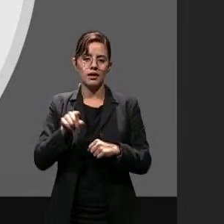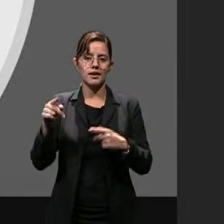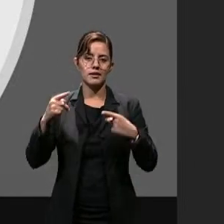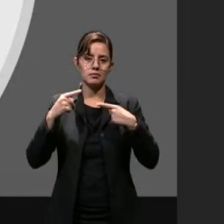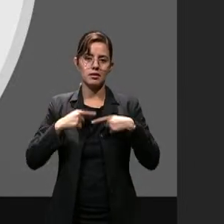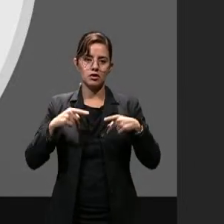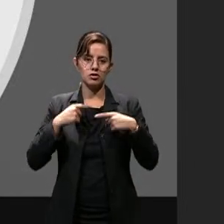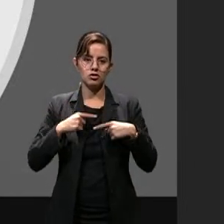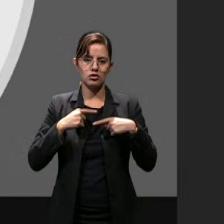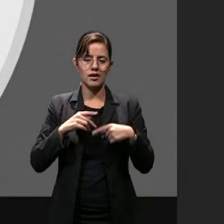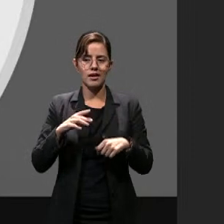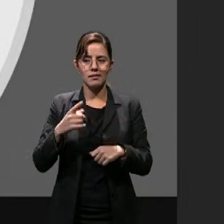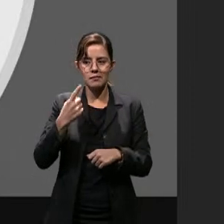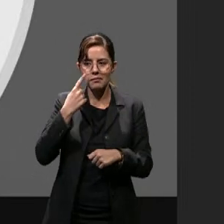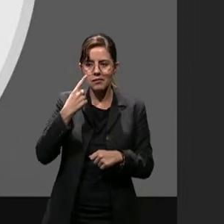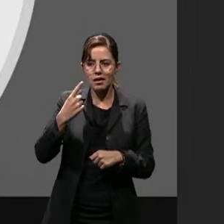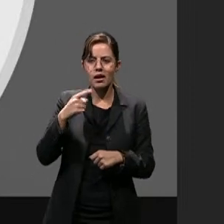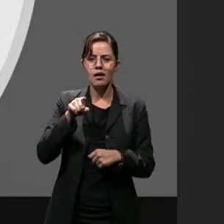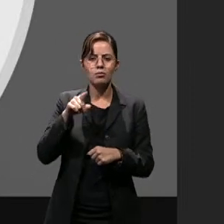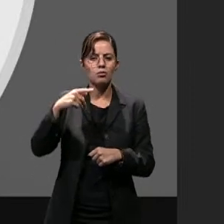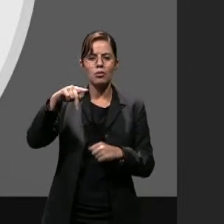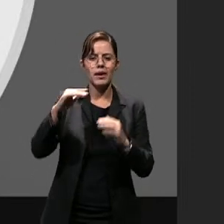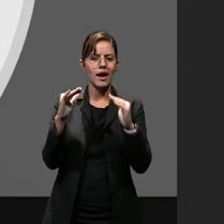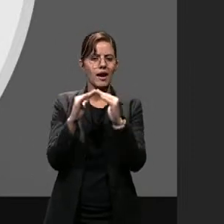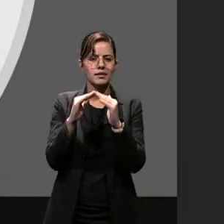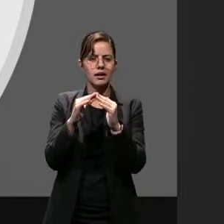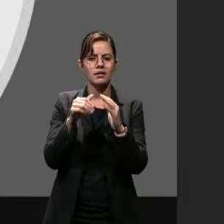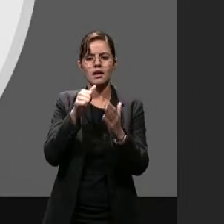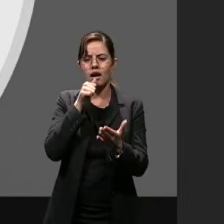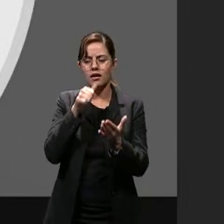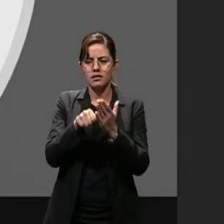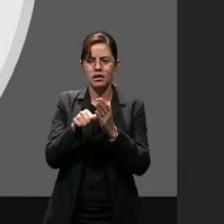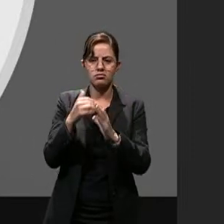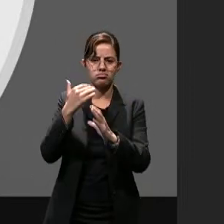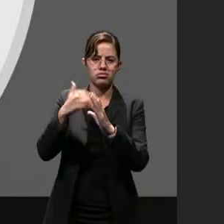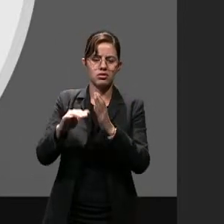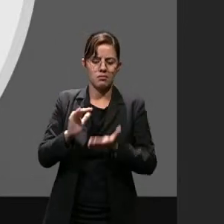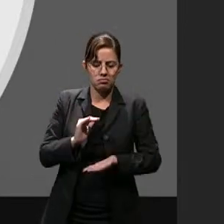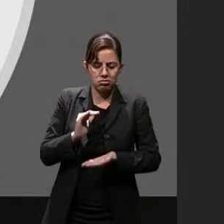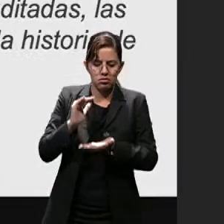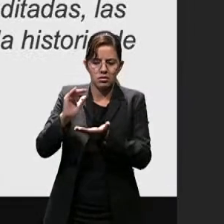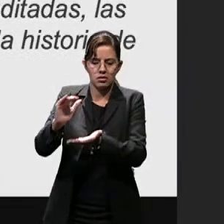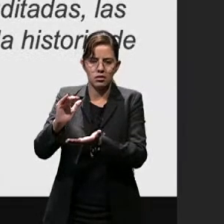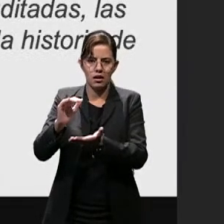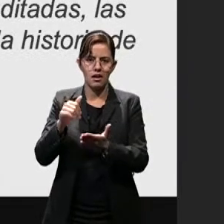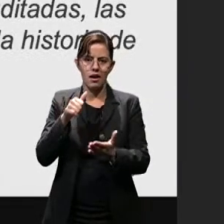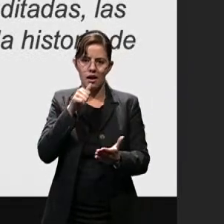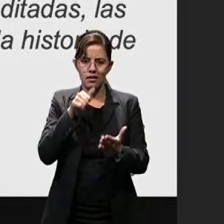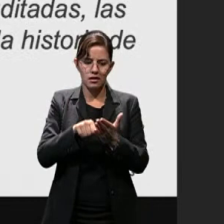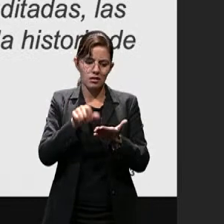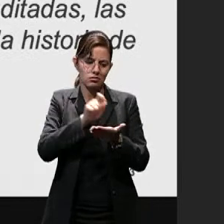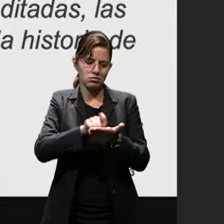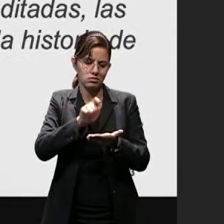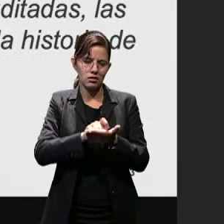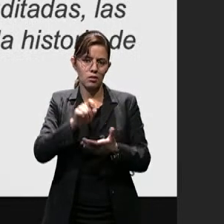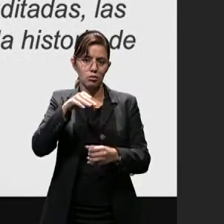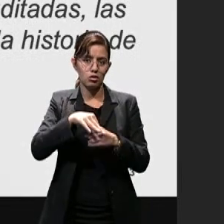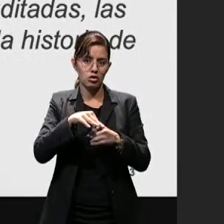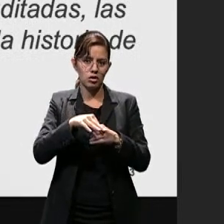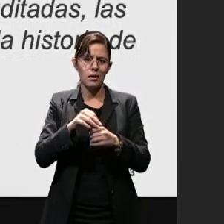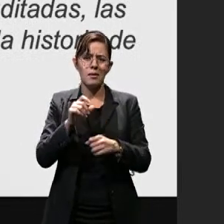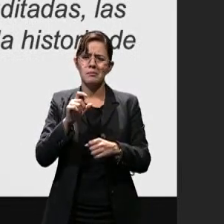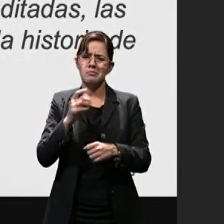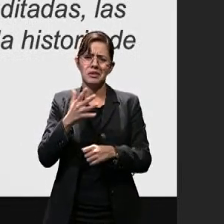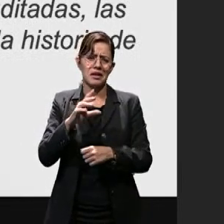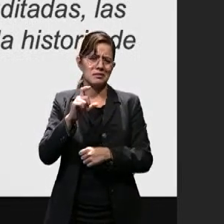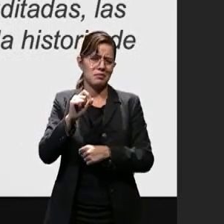But yet that fraud narrative still managed to take hold. And the truth of the matter is that the 2020 election in